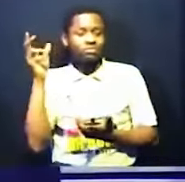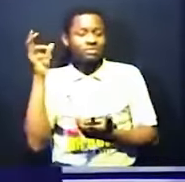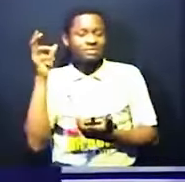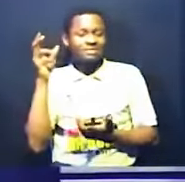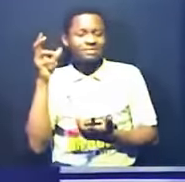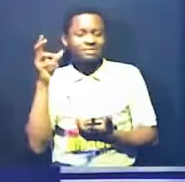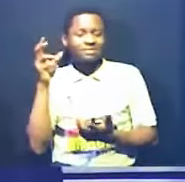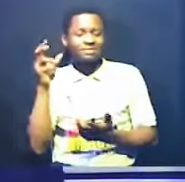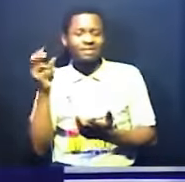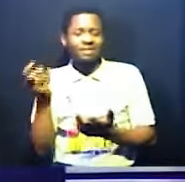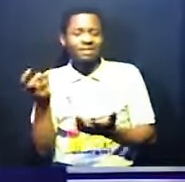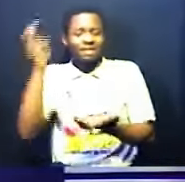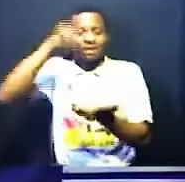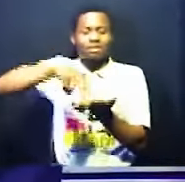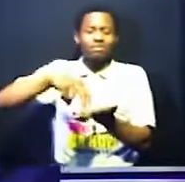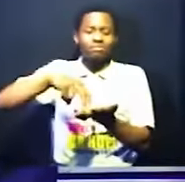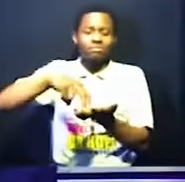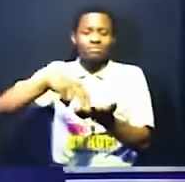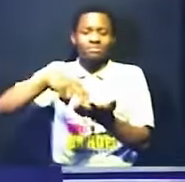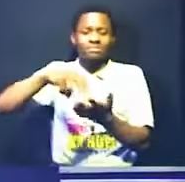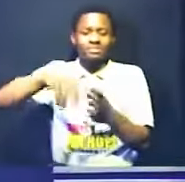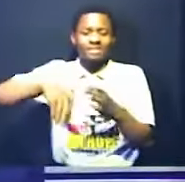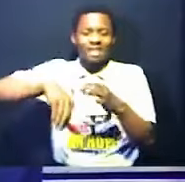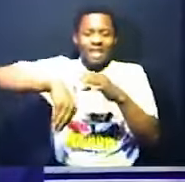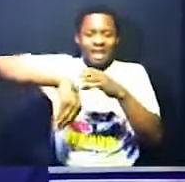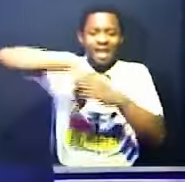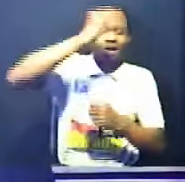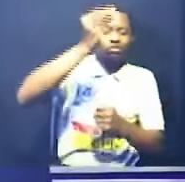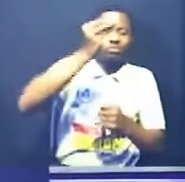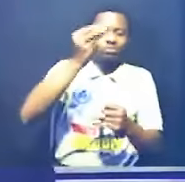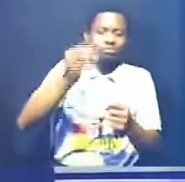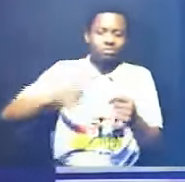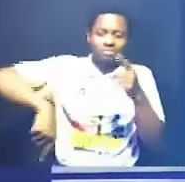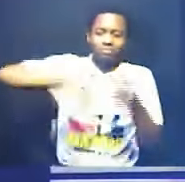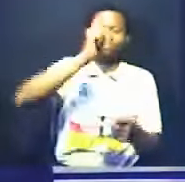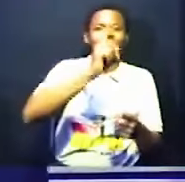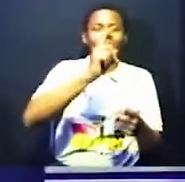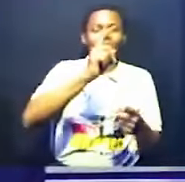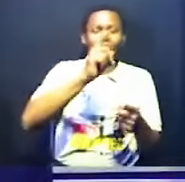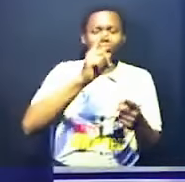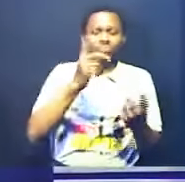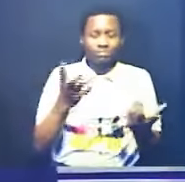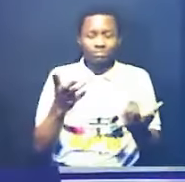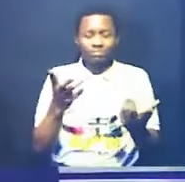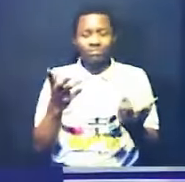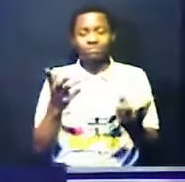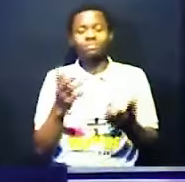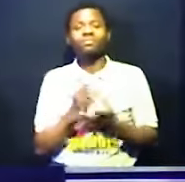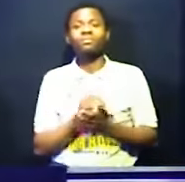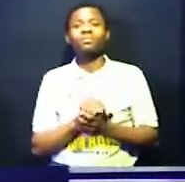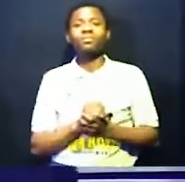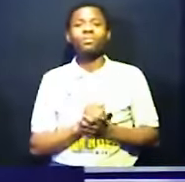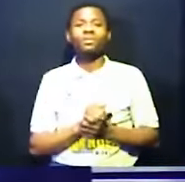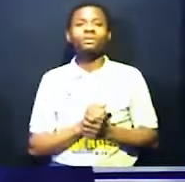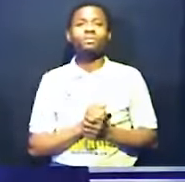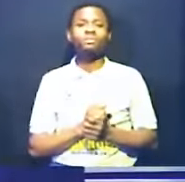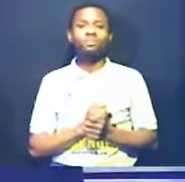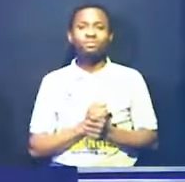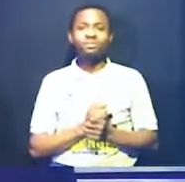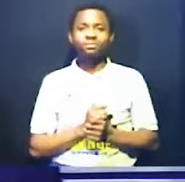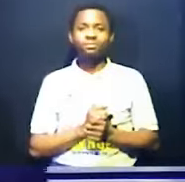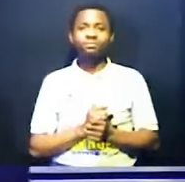pa. Enye wanka sa wa wari mpaso na unu obi da so se aware for da so a obetin se mbiti se sorry na